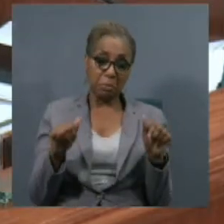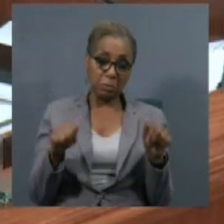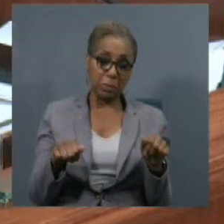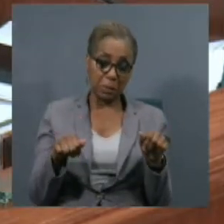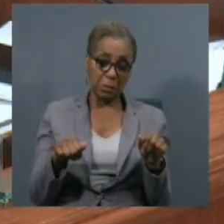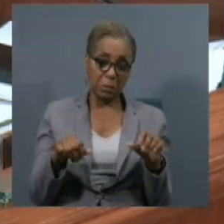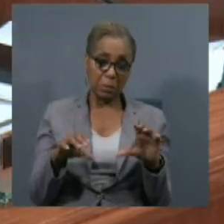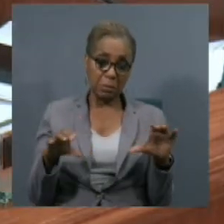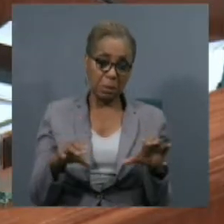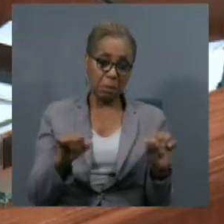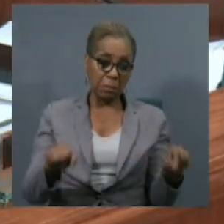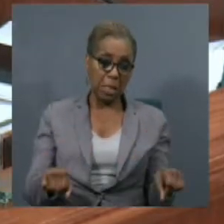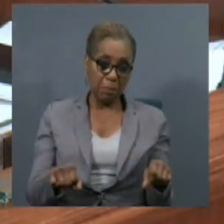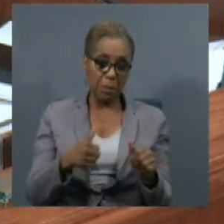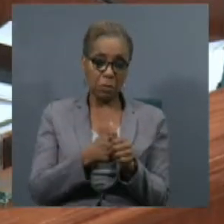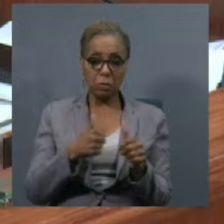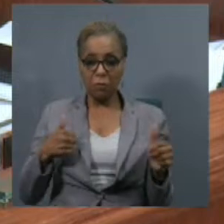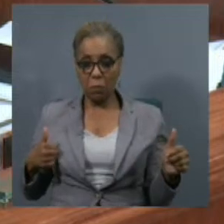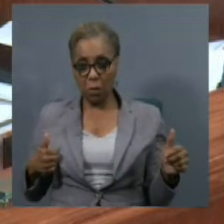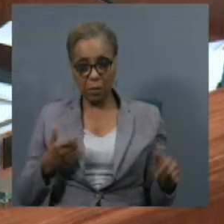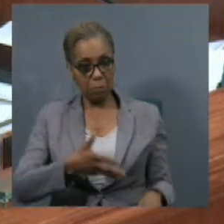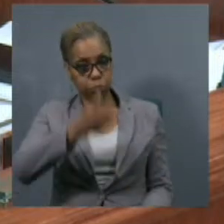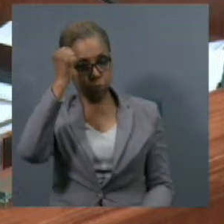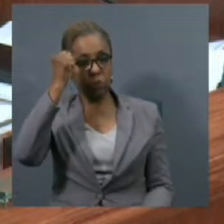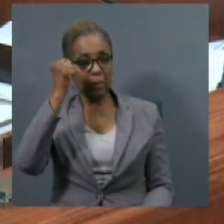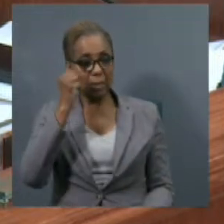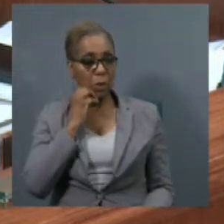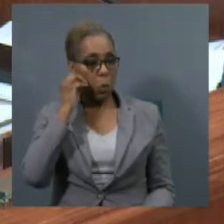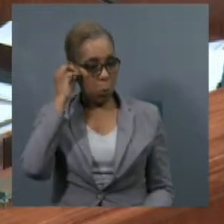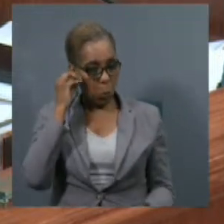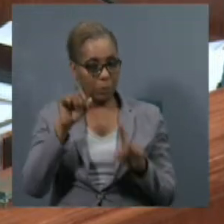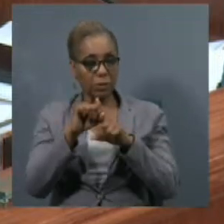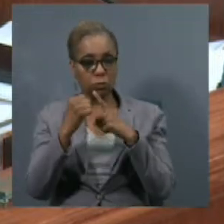to avoid the foreclosure situation.